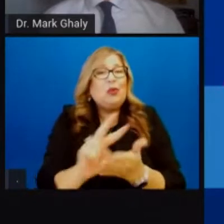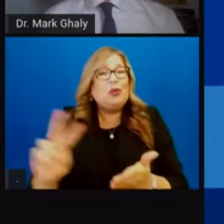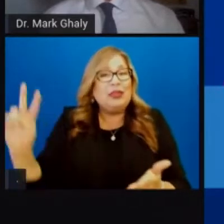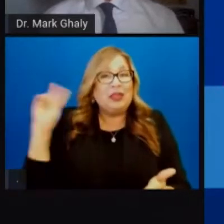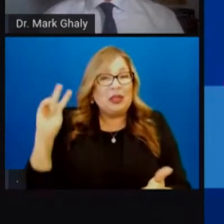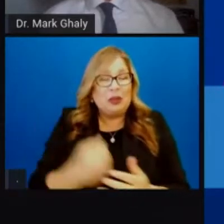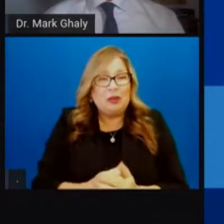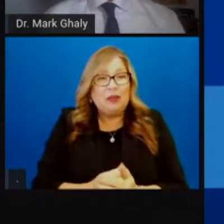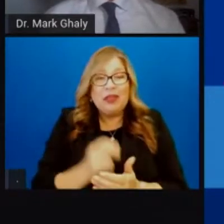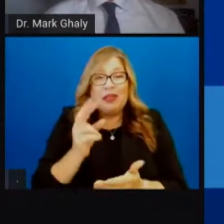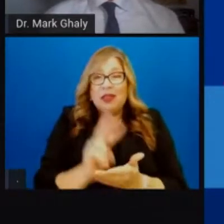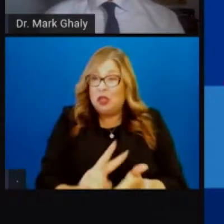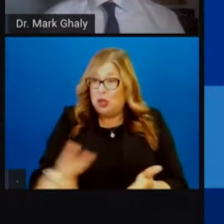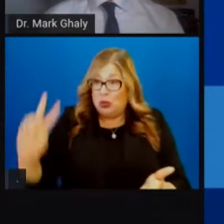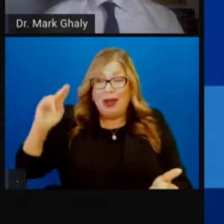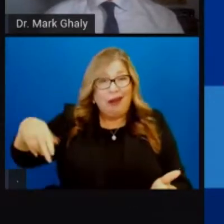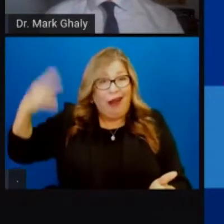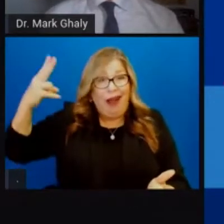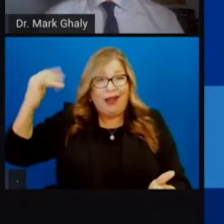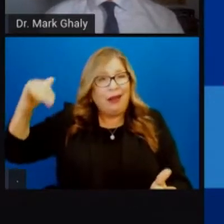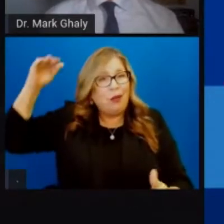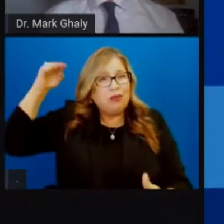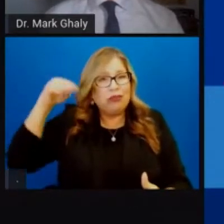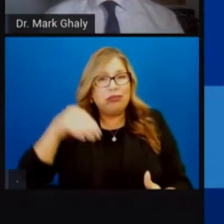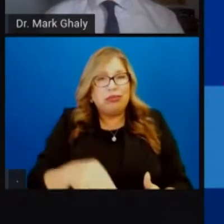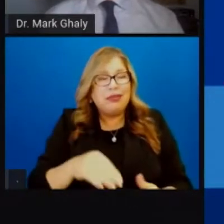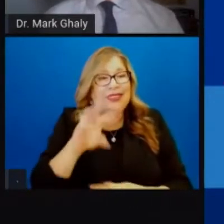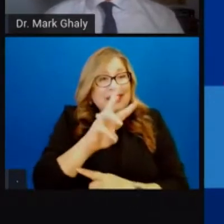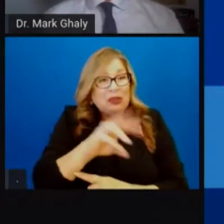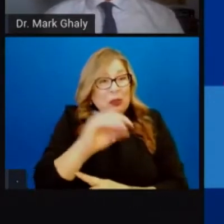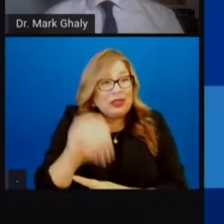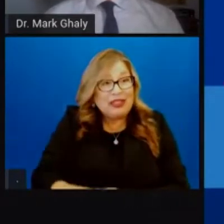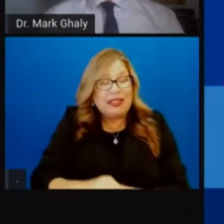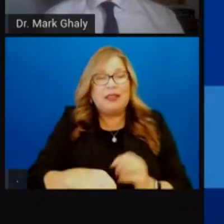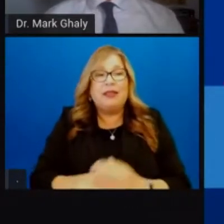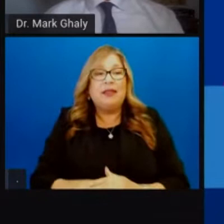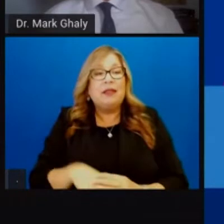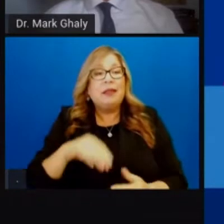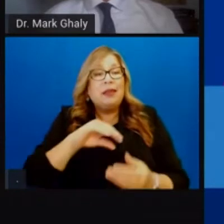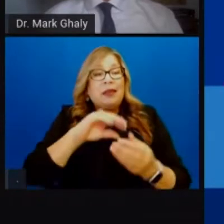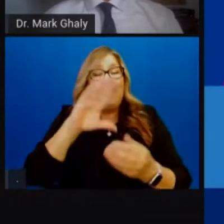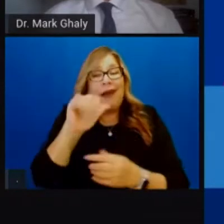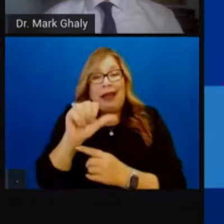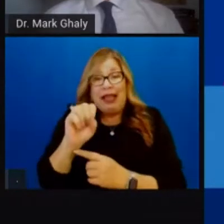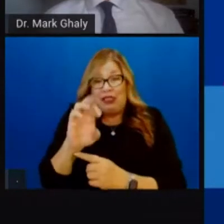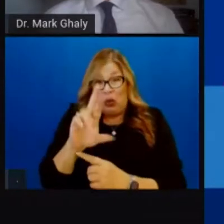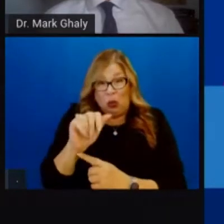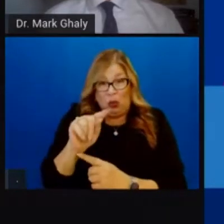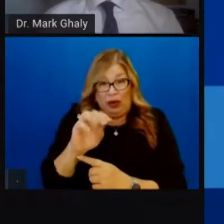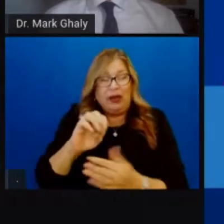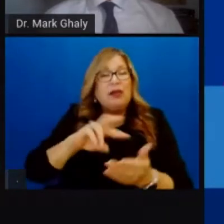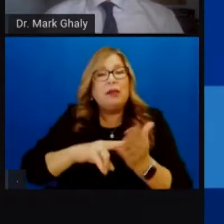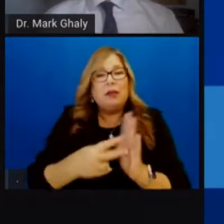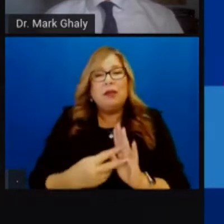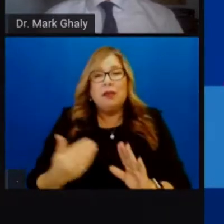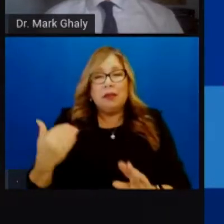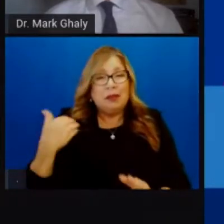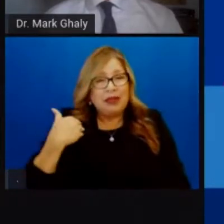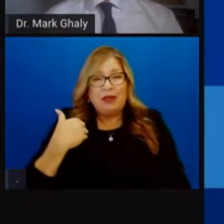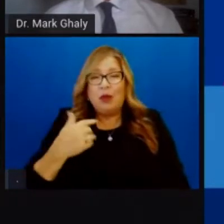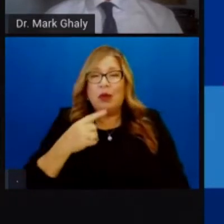down significantly, down 66% case rate. This case rate was at one point as high